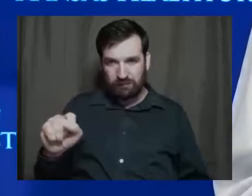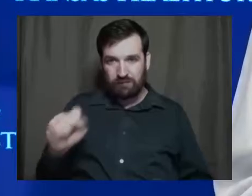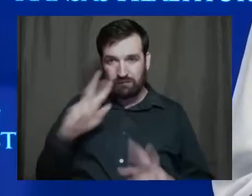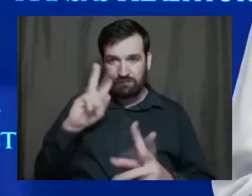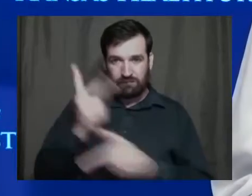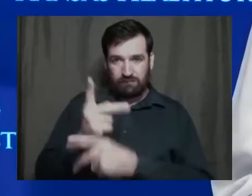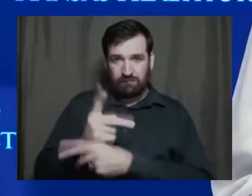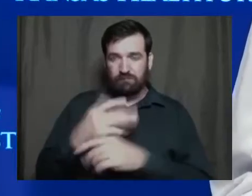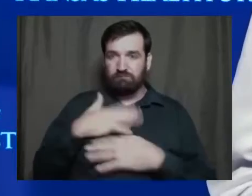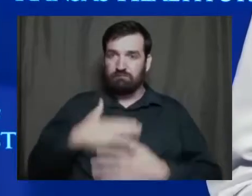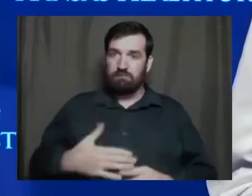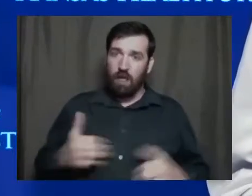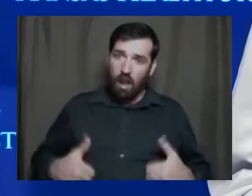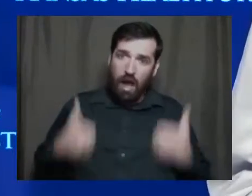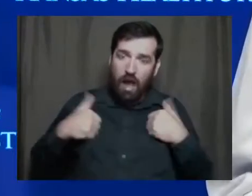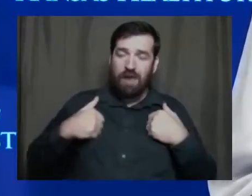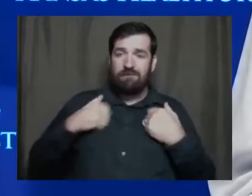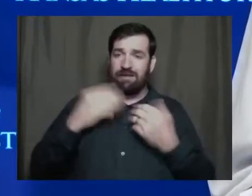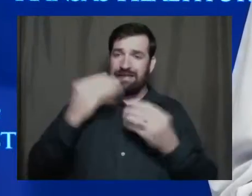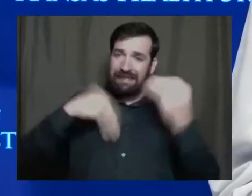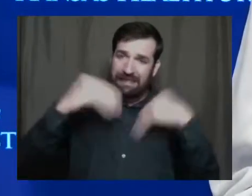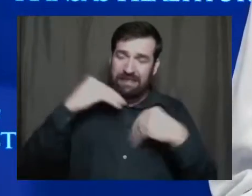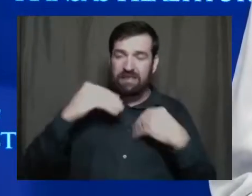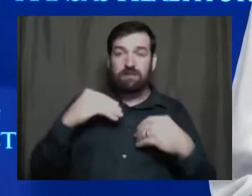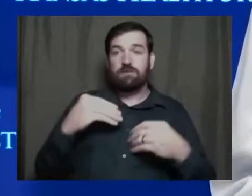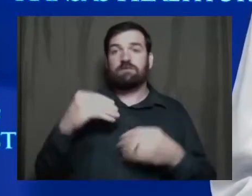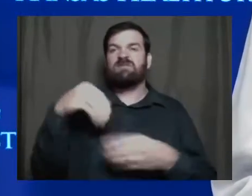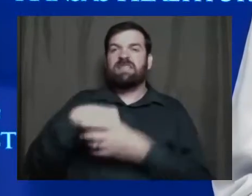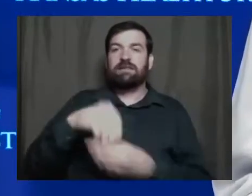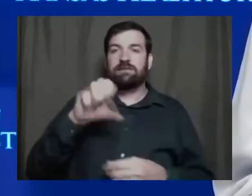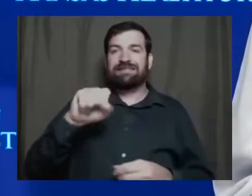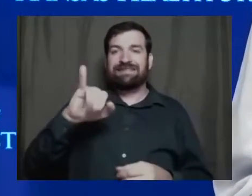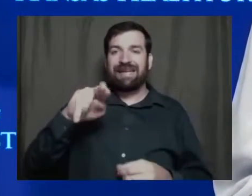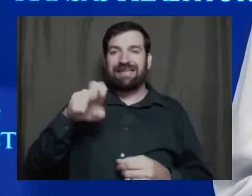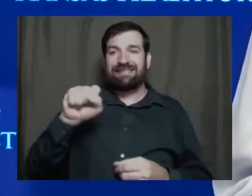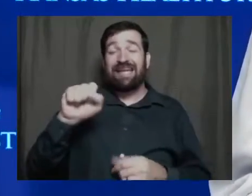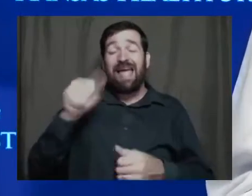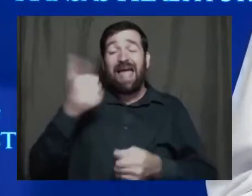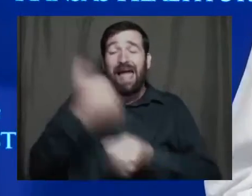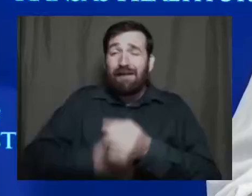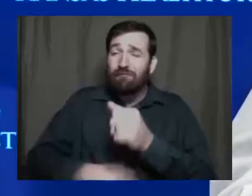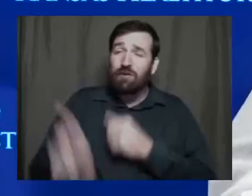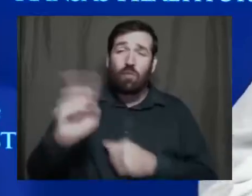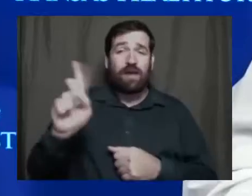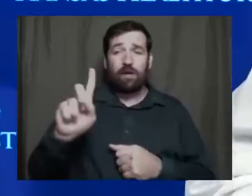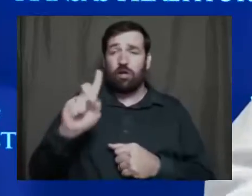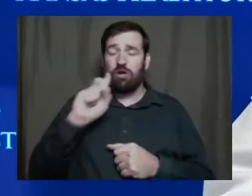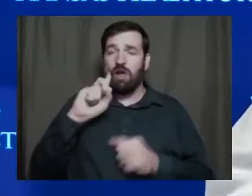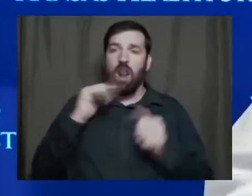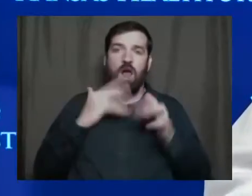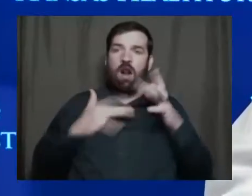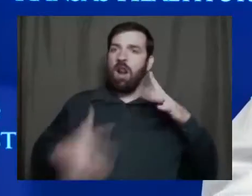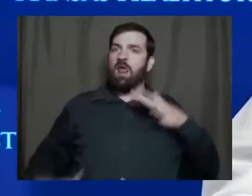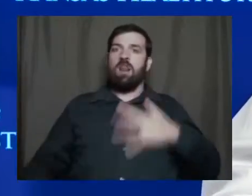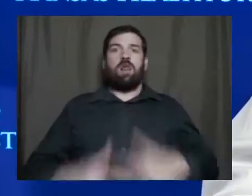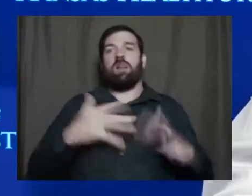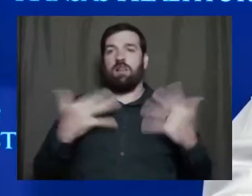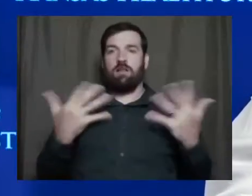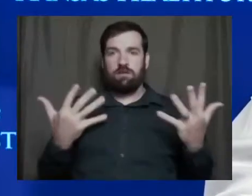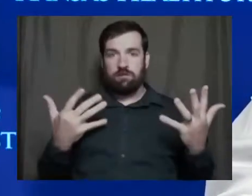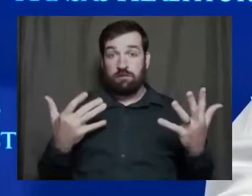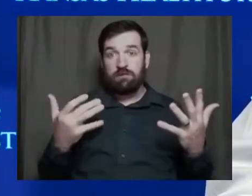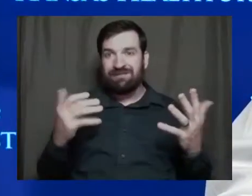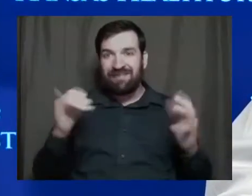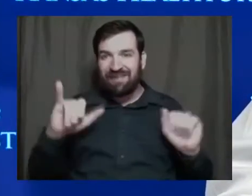able to eat and things like that. They're under our sinuses. I mean, they're everywhere around us. They crawl all over us. And you know what? That's okay.